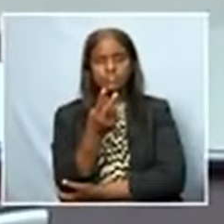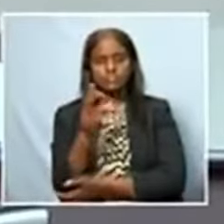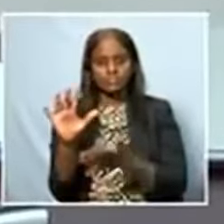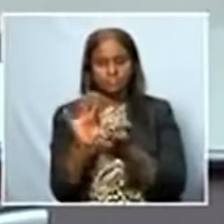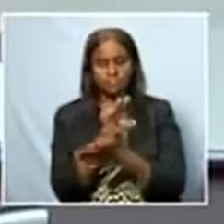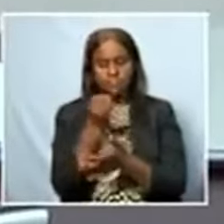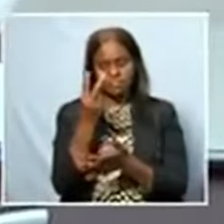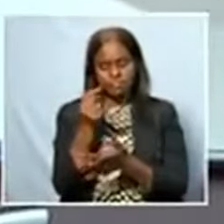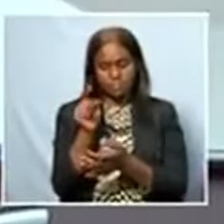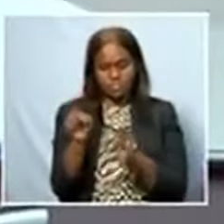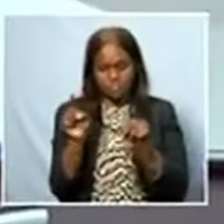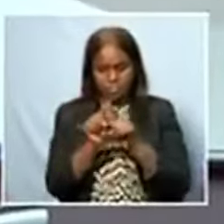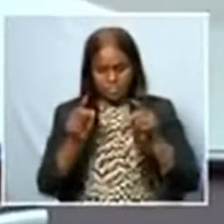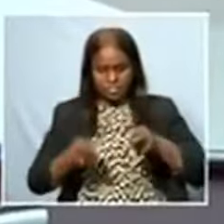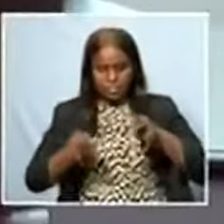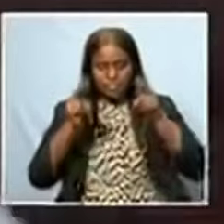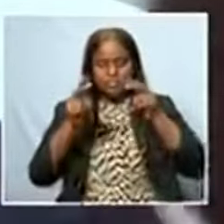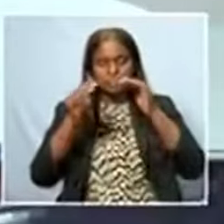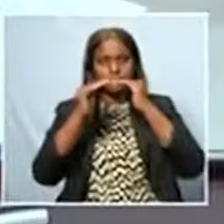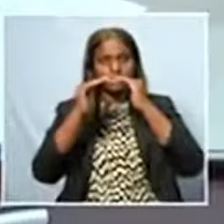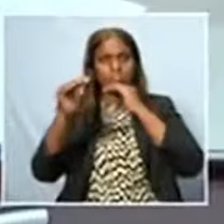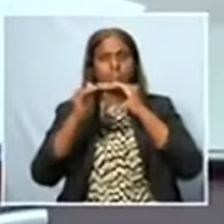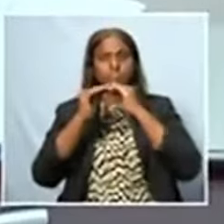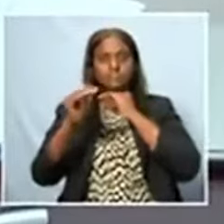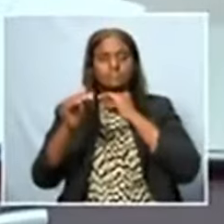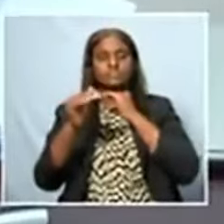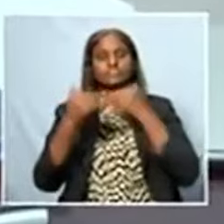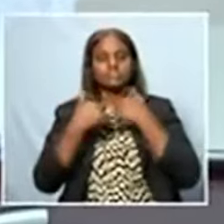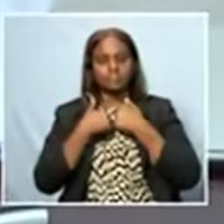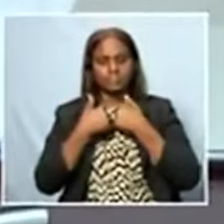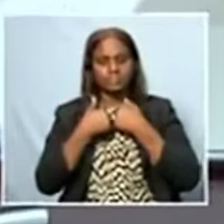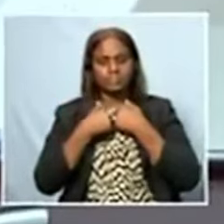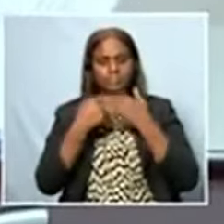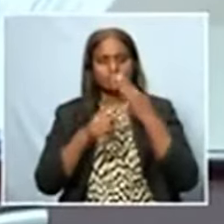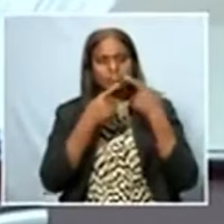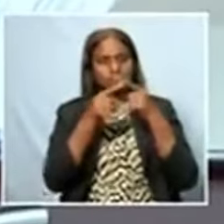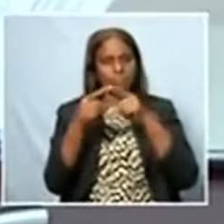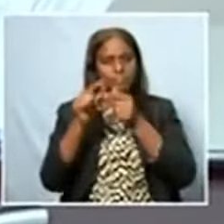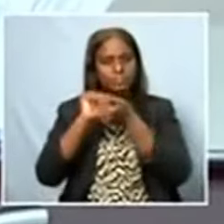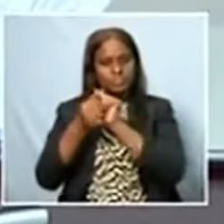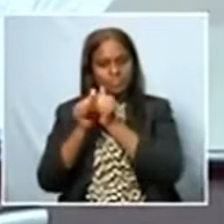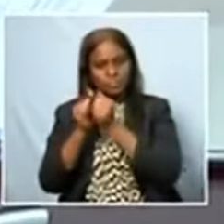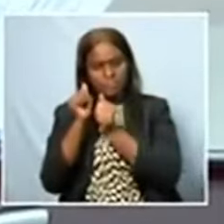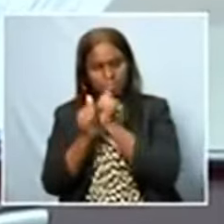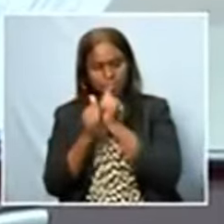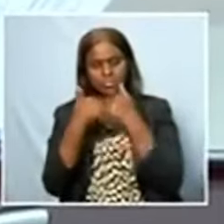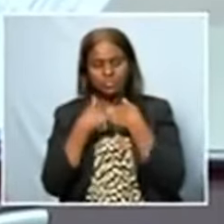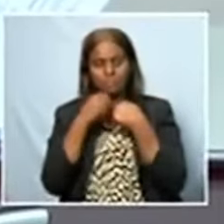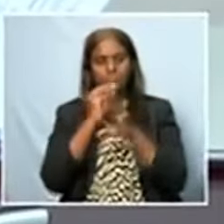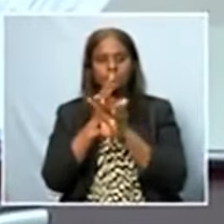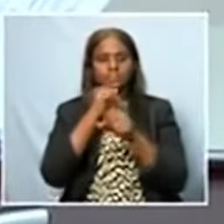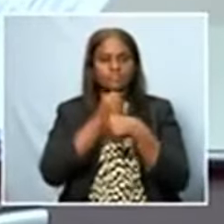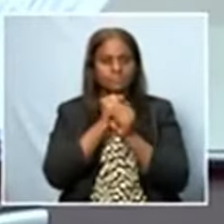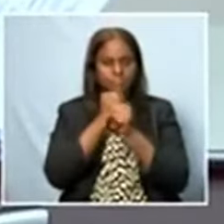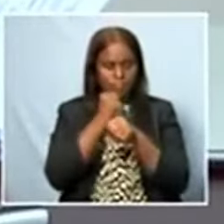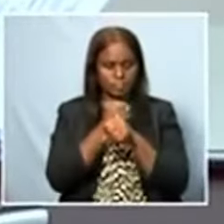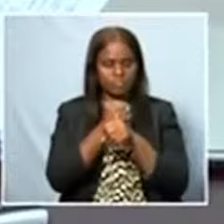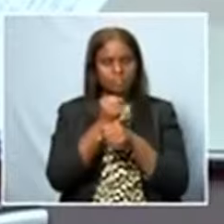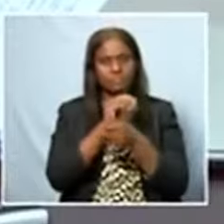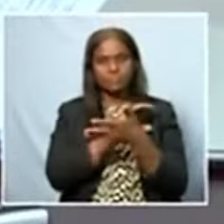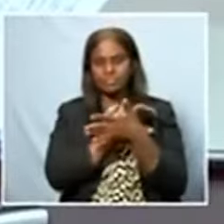Page 12 at a high level has got various amendments that have been made.